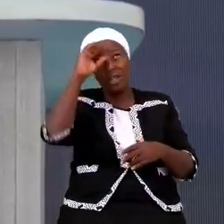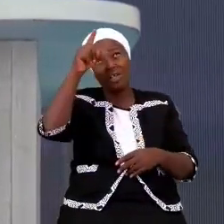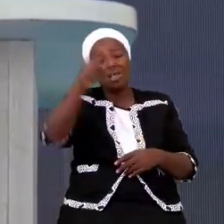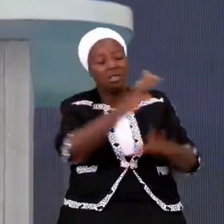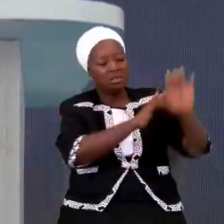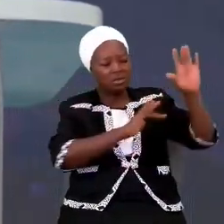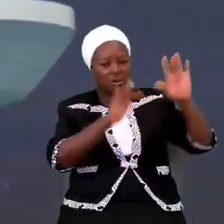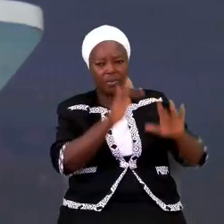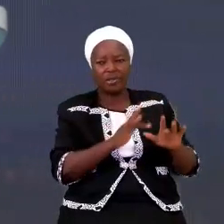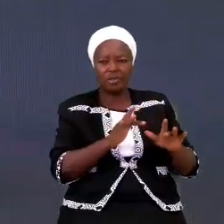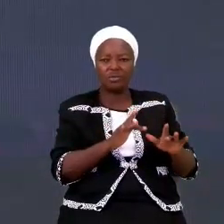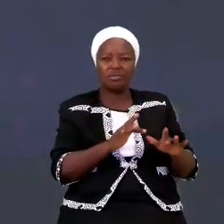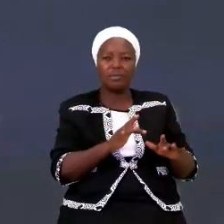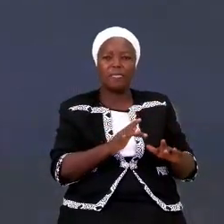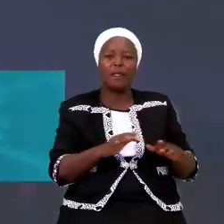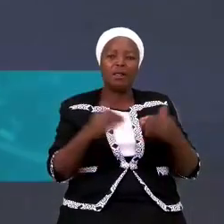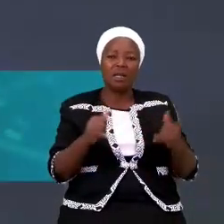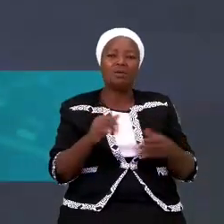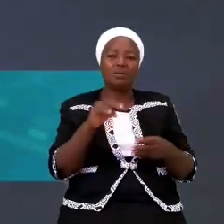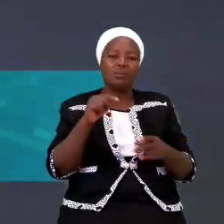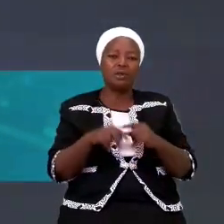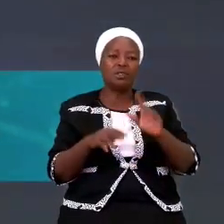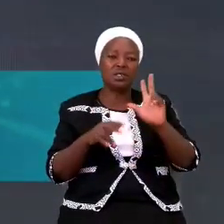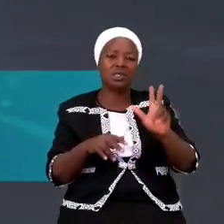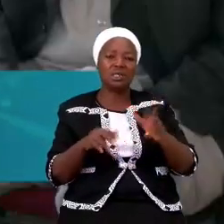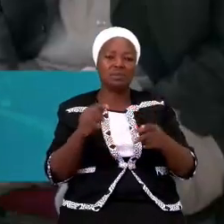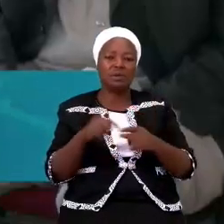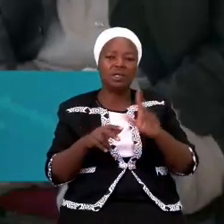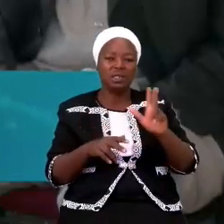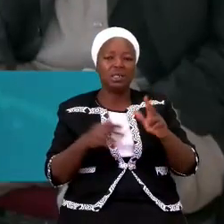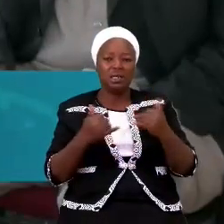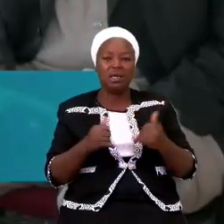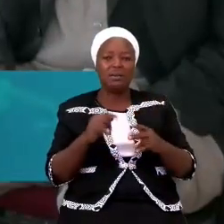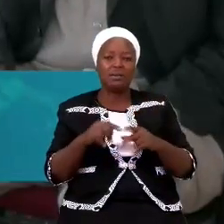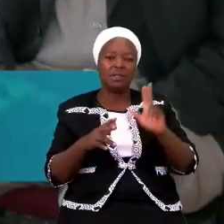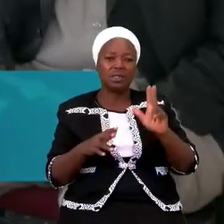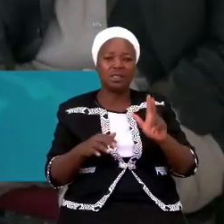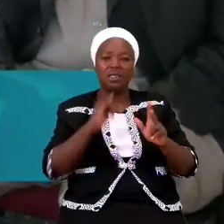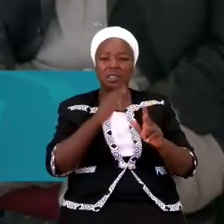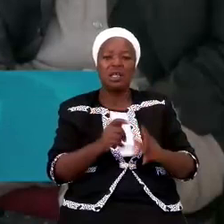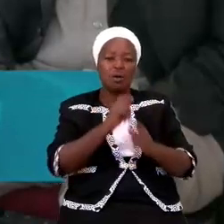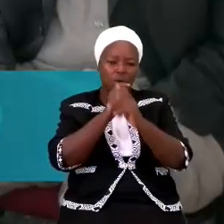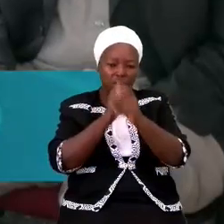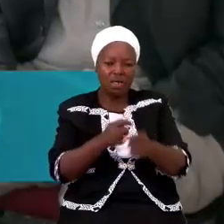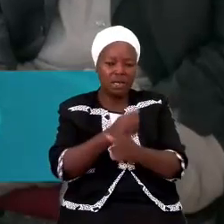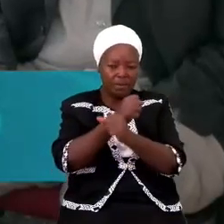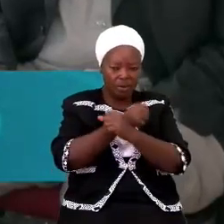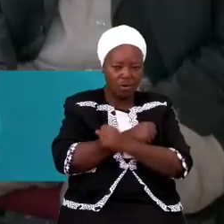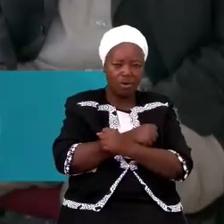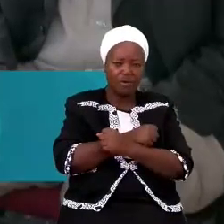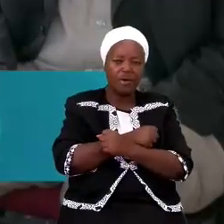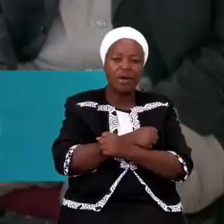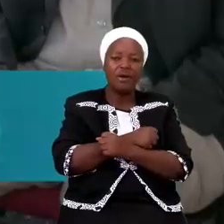rewardable love of manifold goodness toward Christ. The love